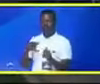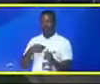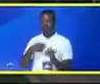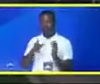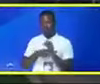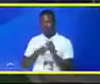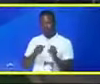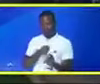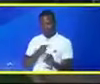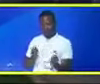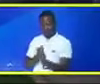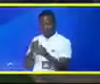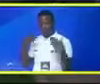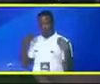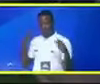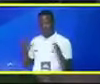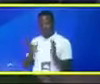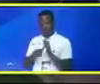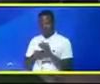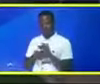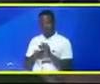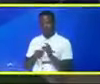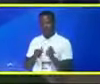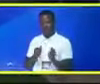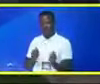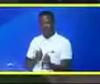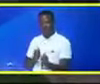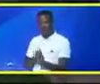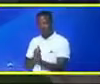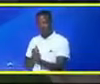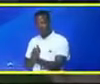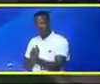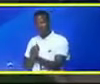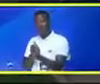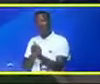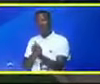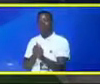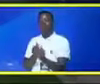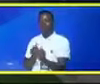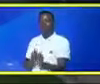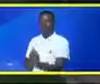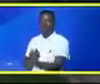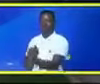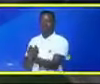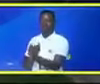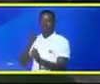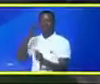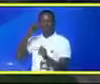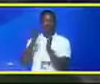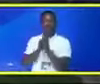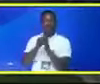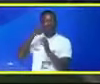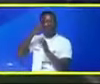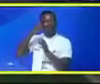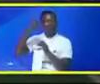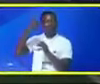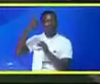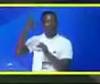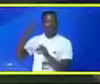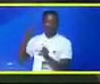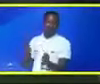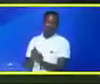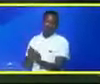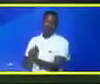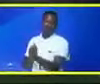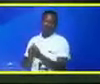and he followed him, and wist not that it was true which was done by the angel. He thought he was having a vision. 10.